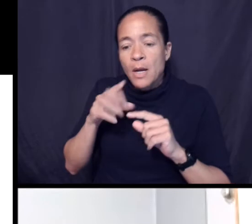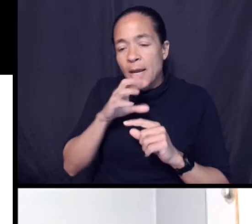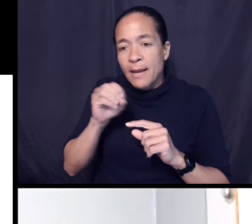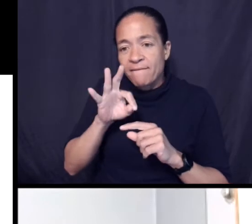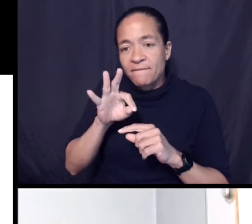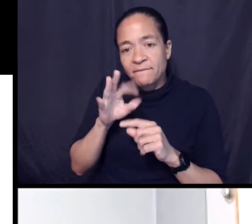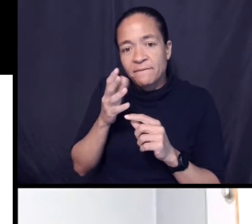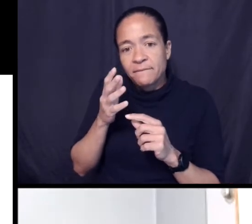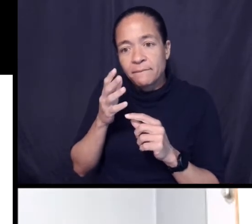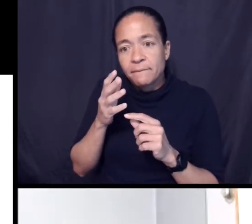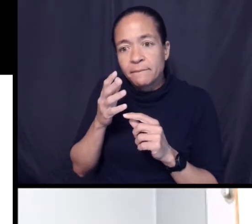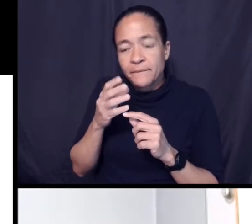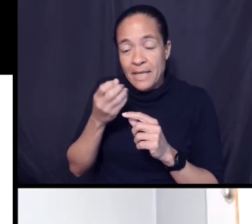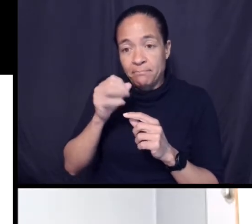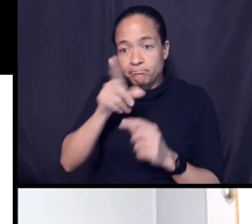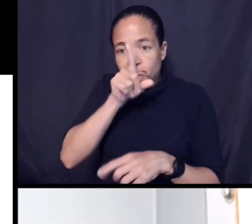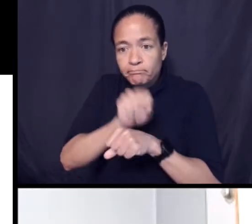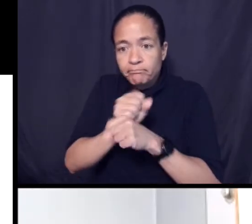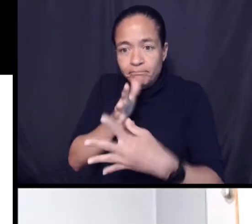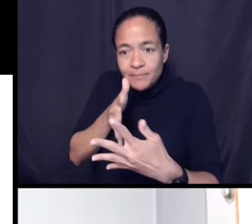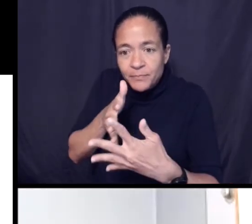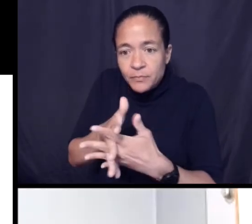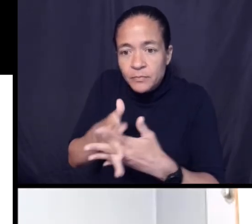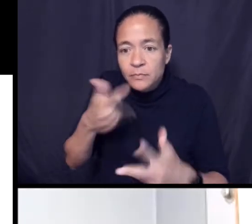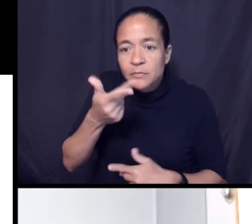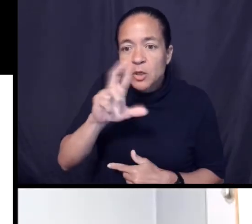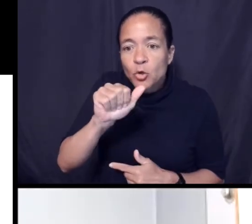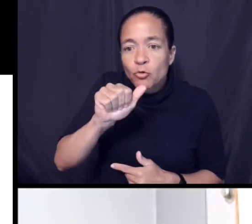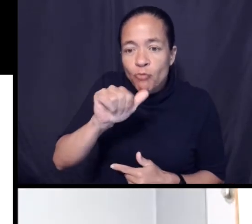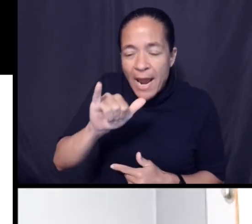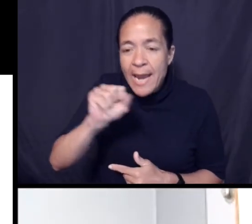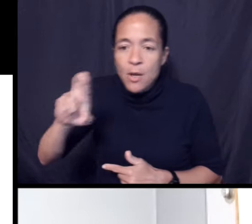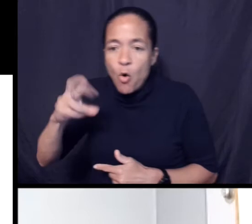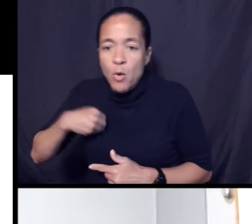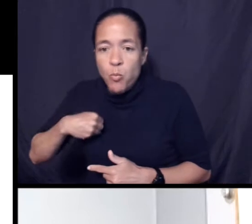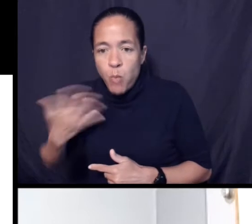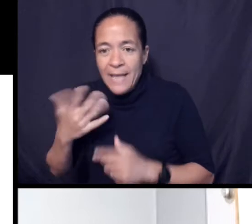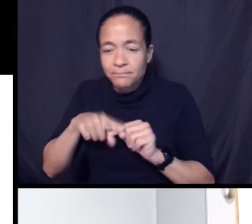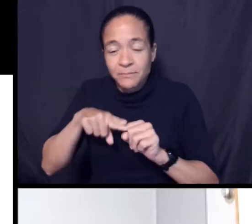more neuronal migration or the gray matter of the brain, or it is affecting the white matter of the brain.